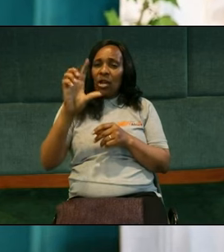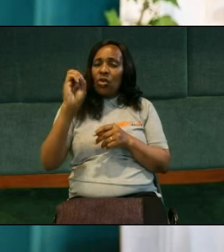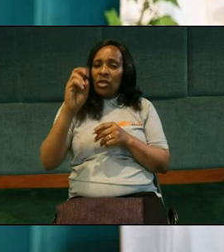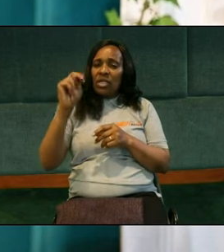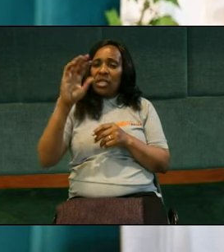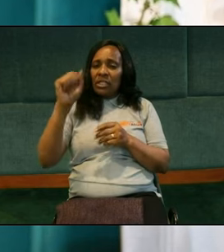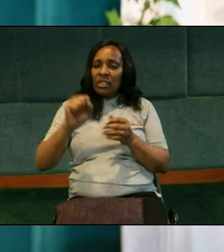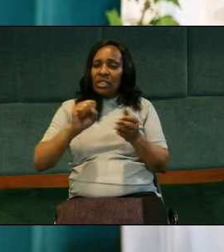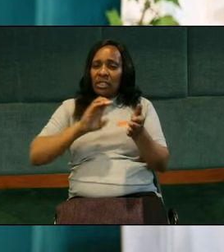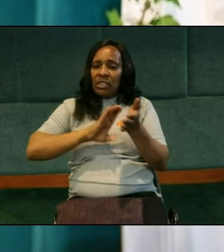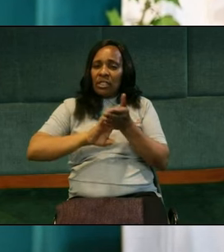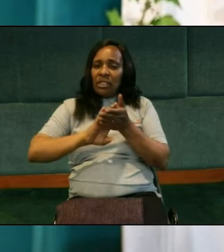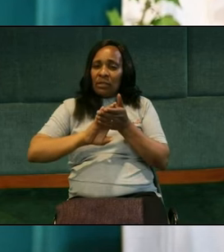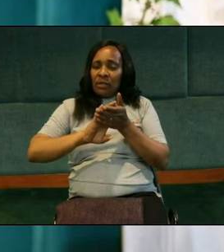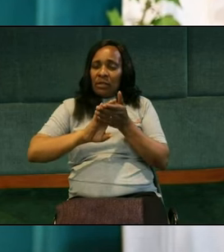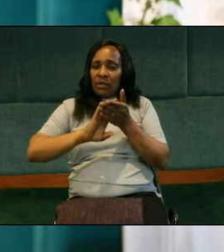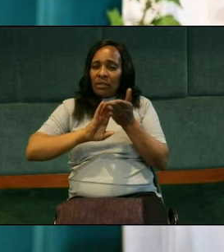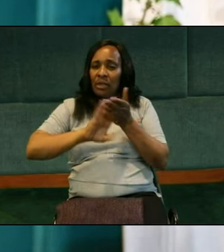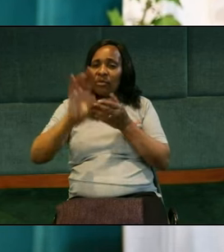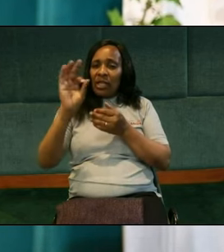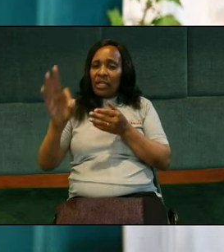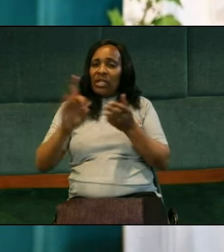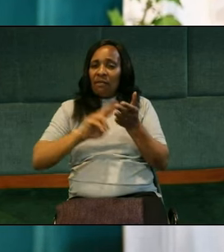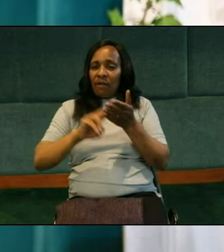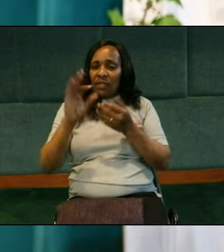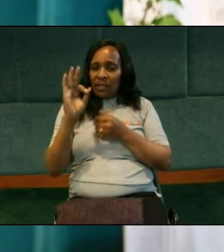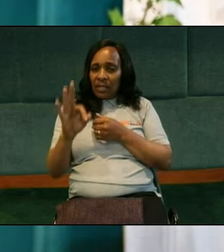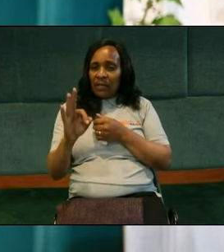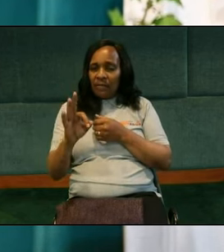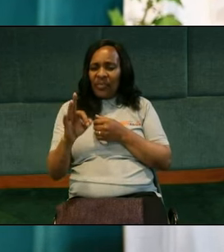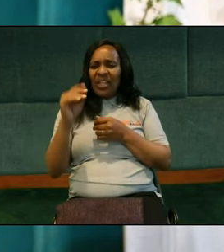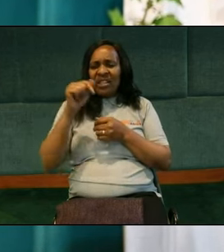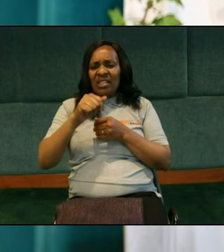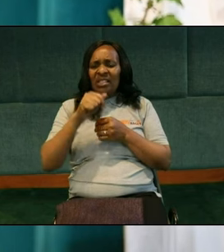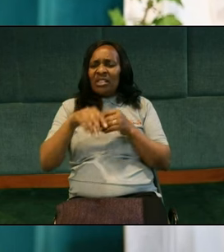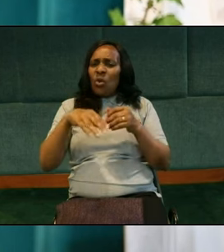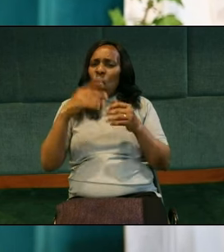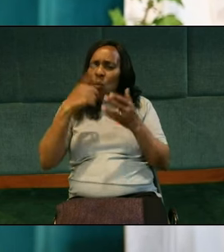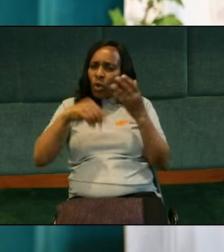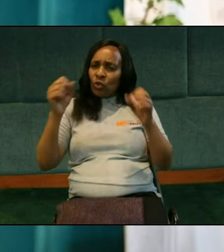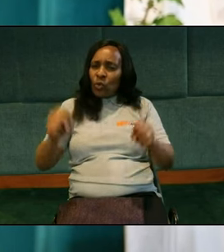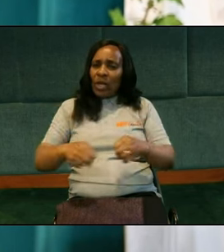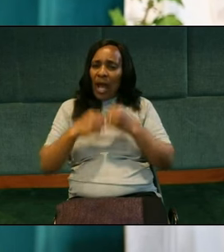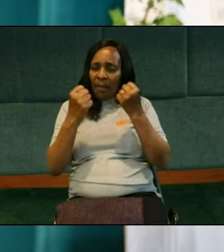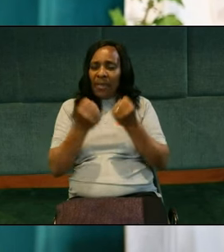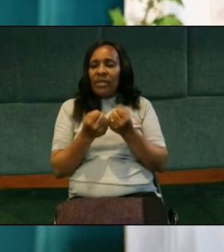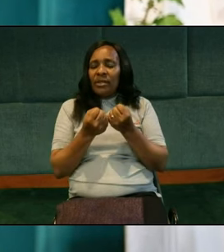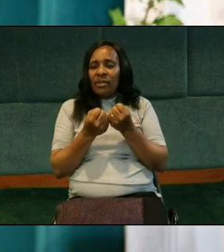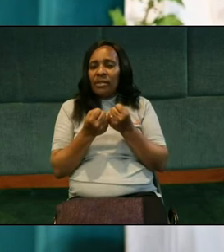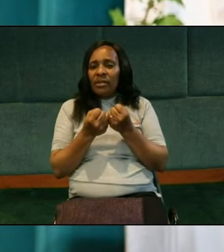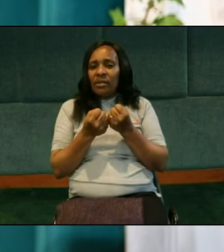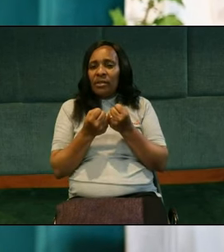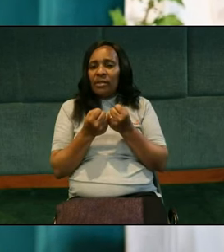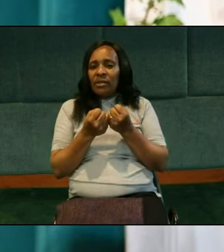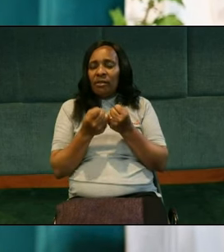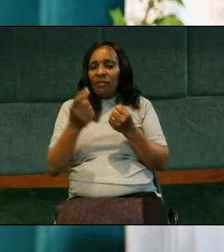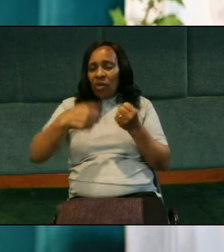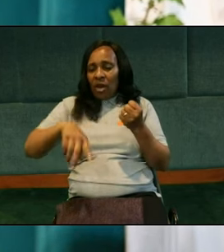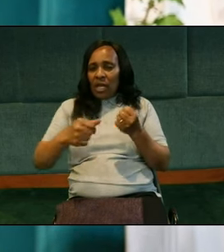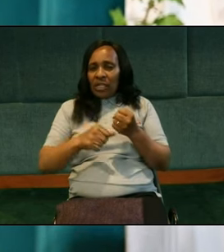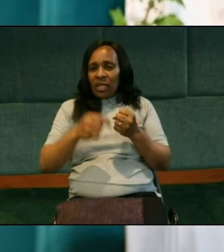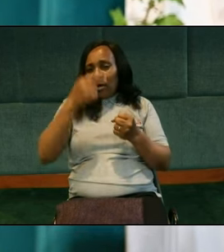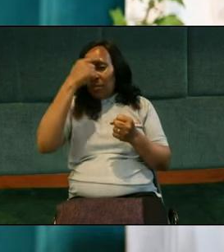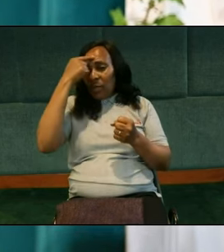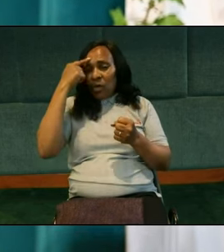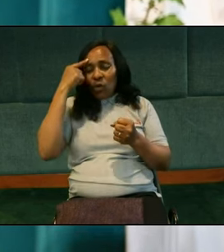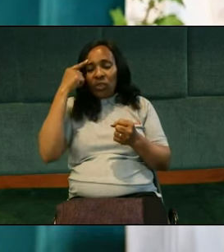3. Mm-hmm. And it kind of counters the verse. Mm-hmm. Because the sorrow